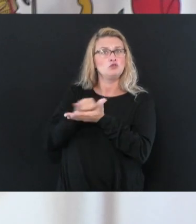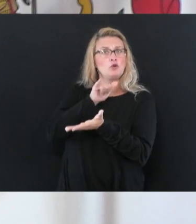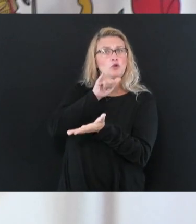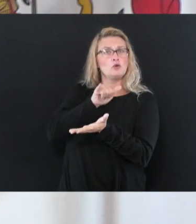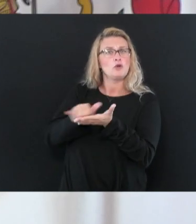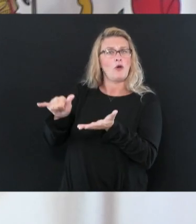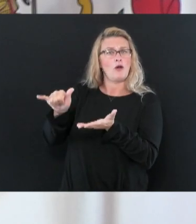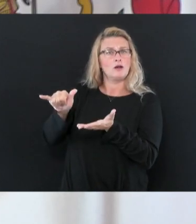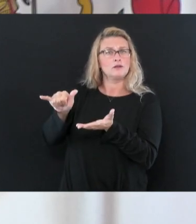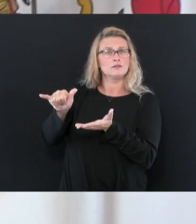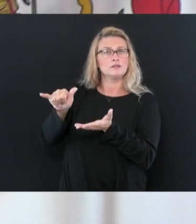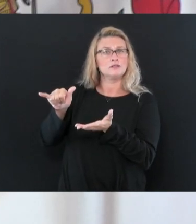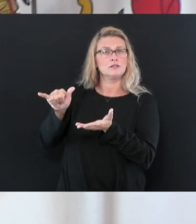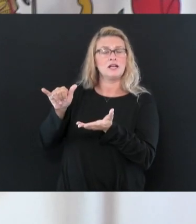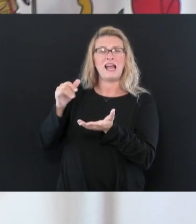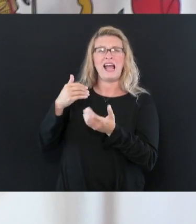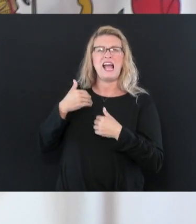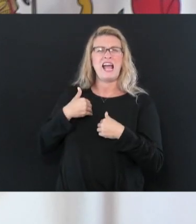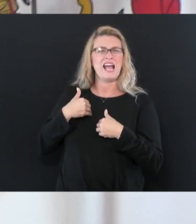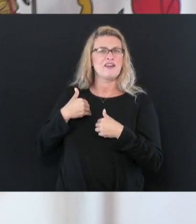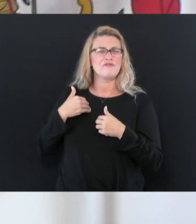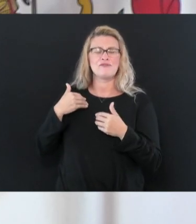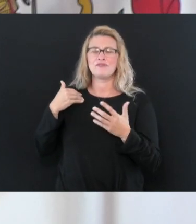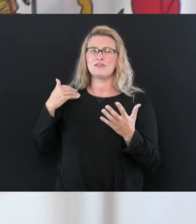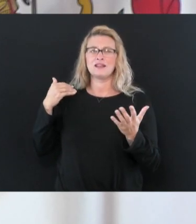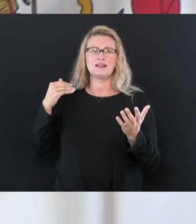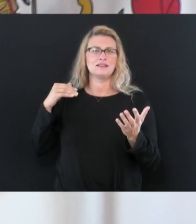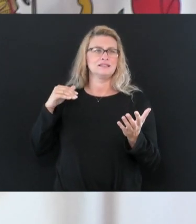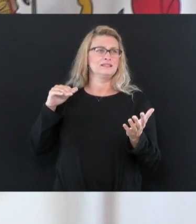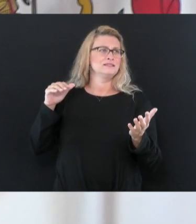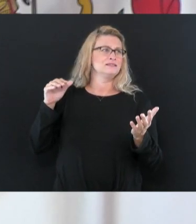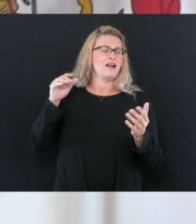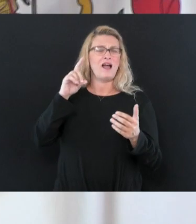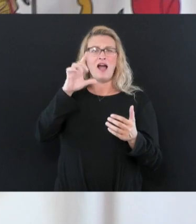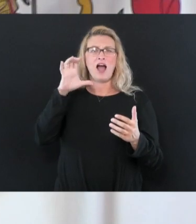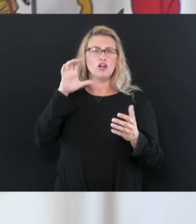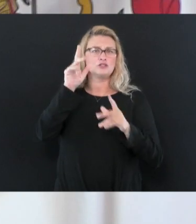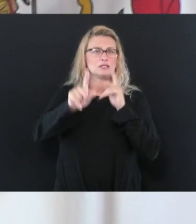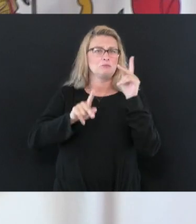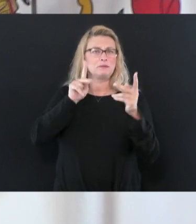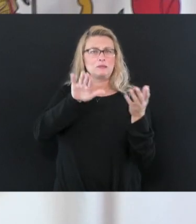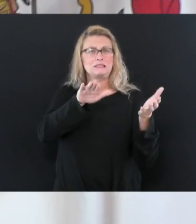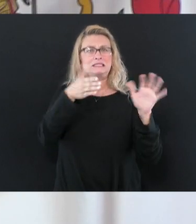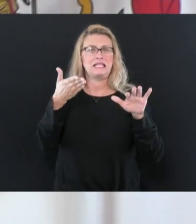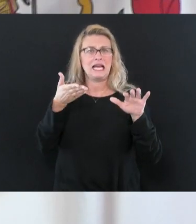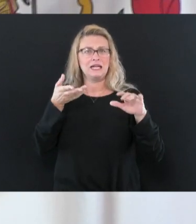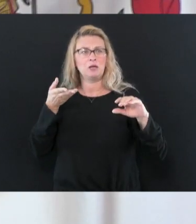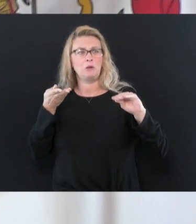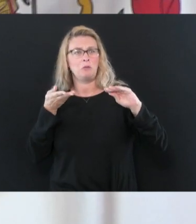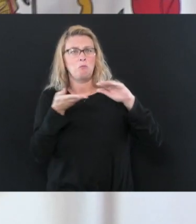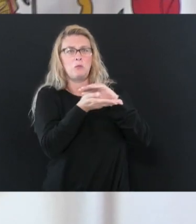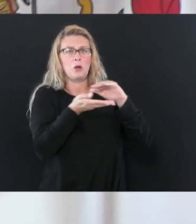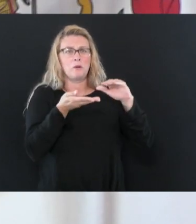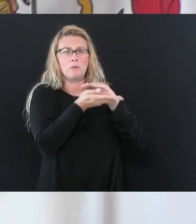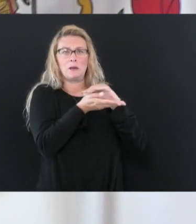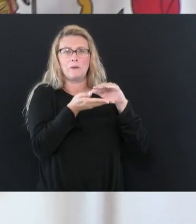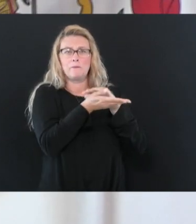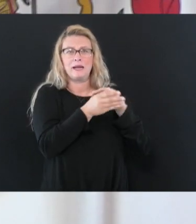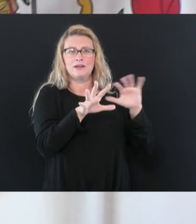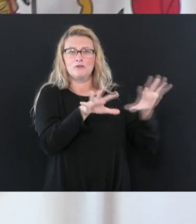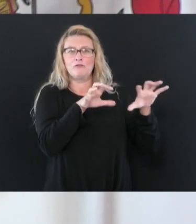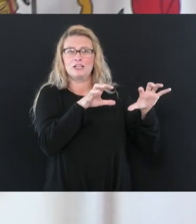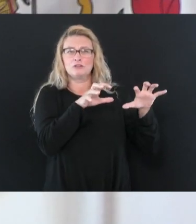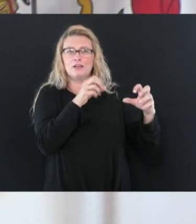loading people, tens and tens, if not hundreds of people in refrigerator trailers every day that we had lost.